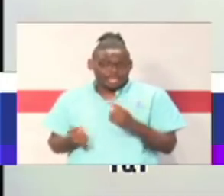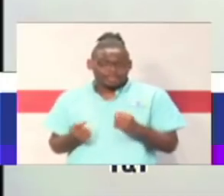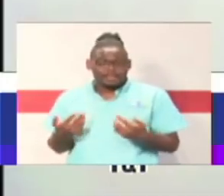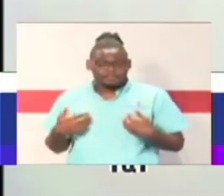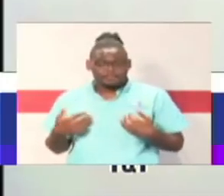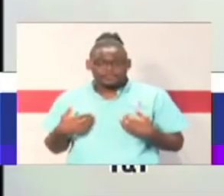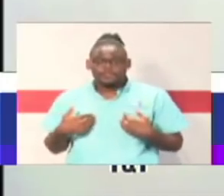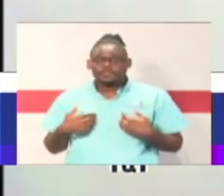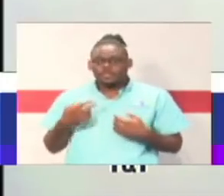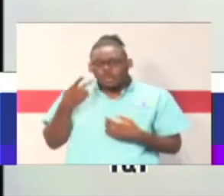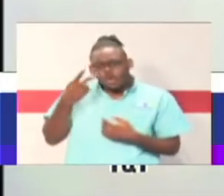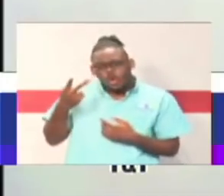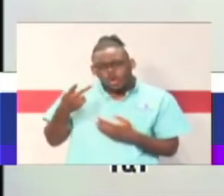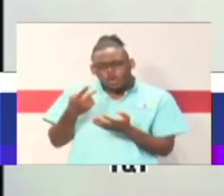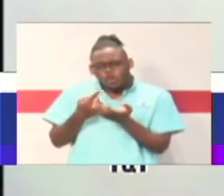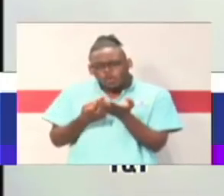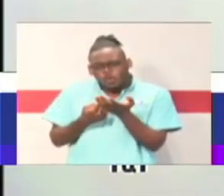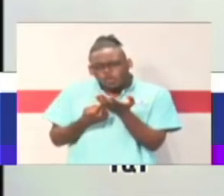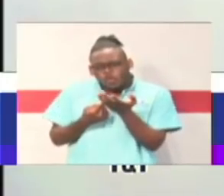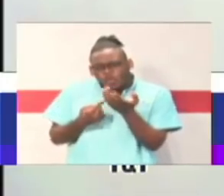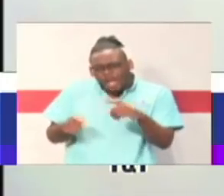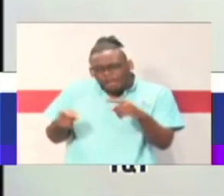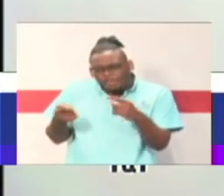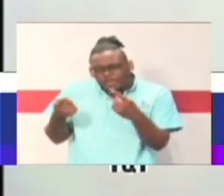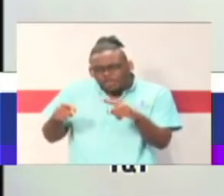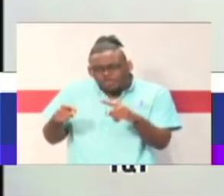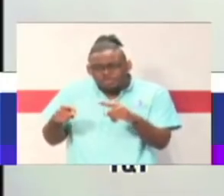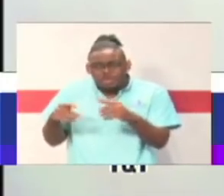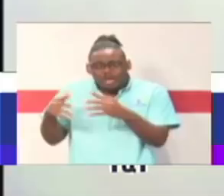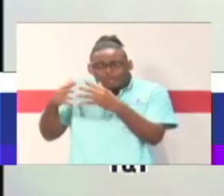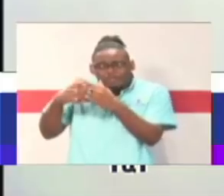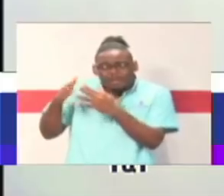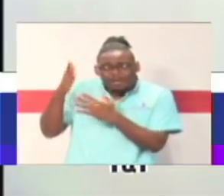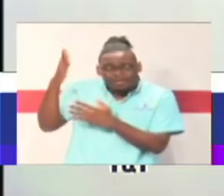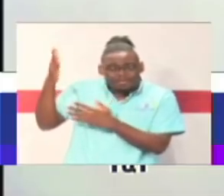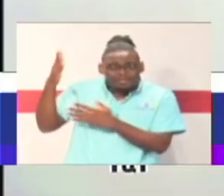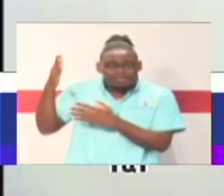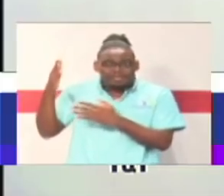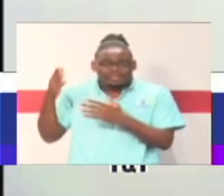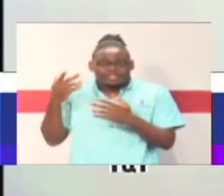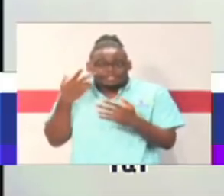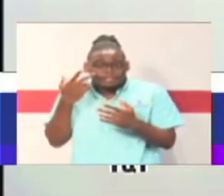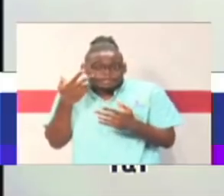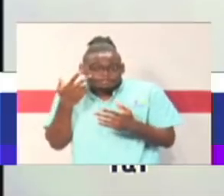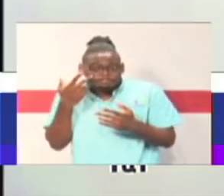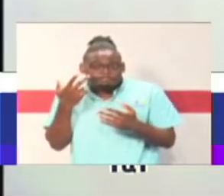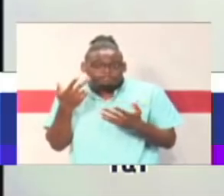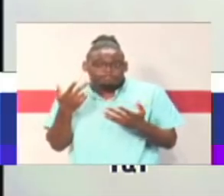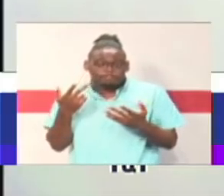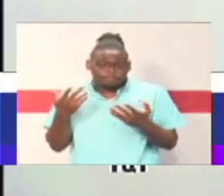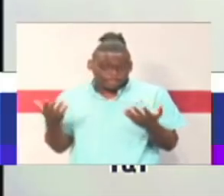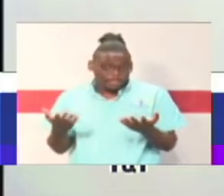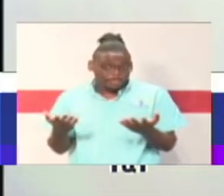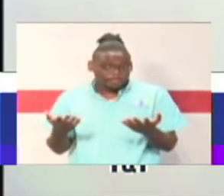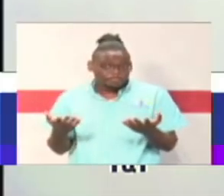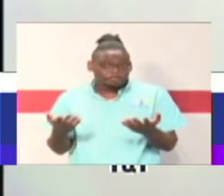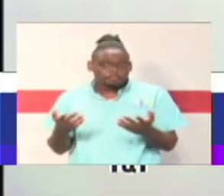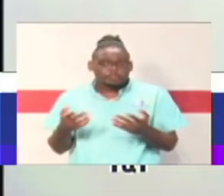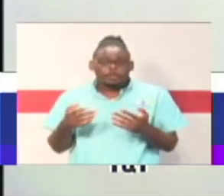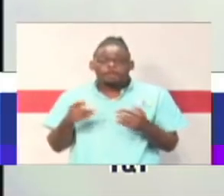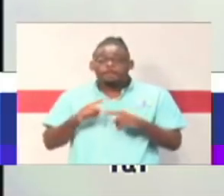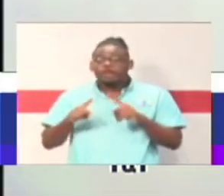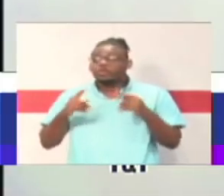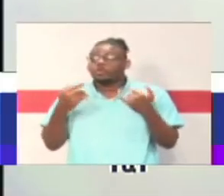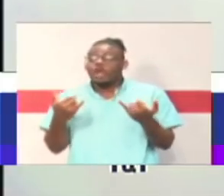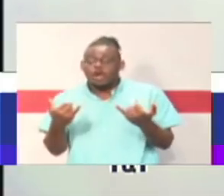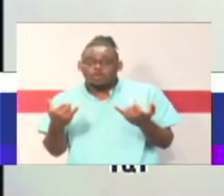even Jamaica, we are at a critical turning point where we have the option of reaching a high vaccination rate before